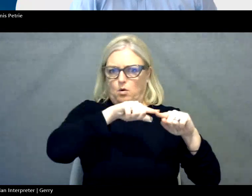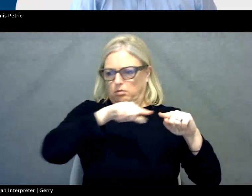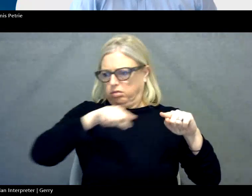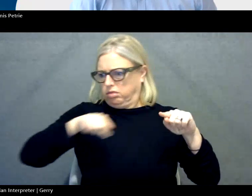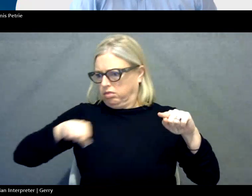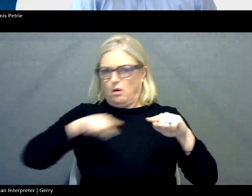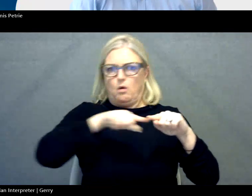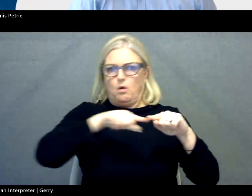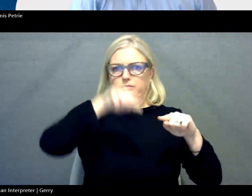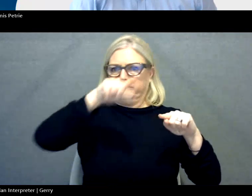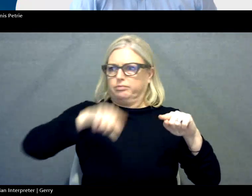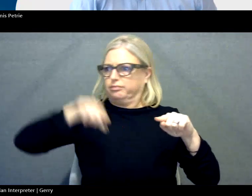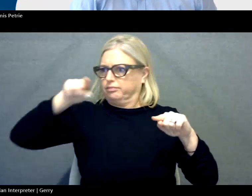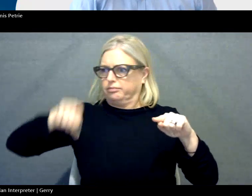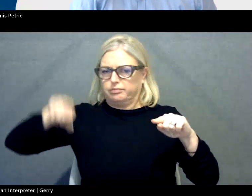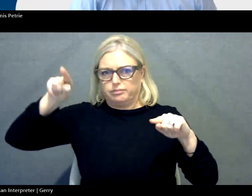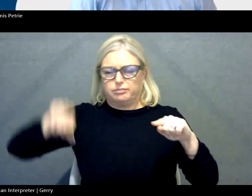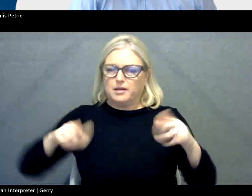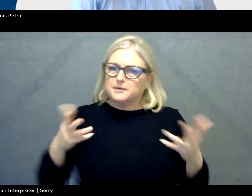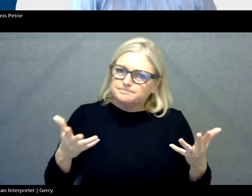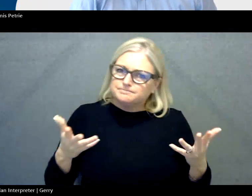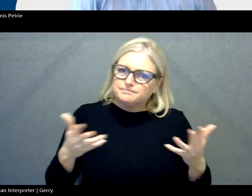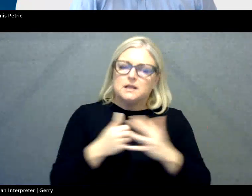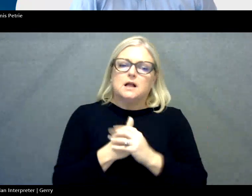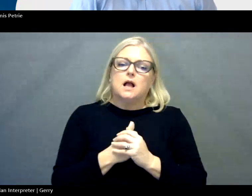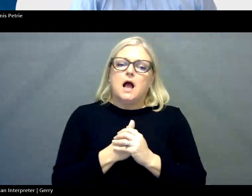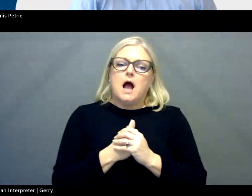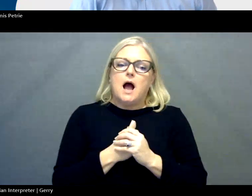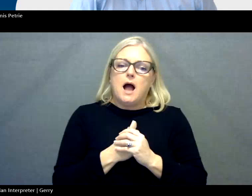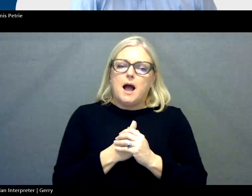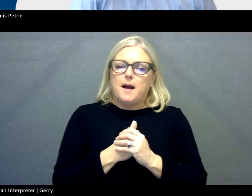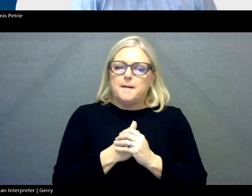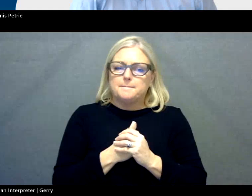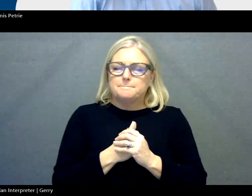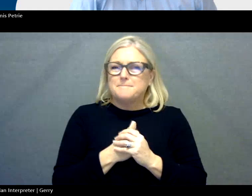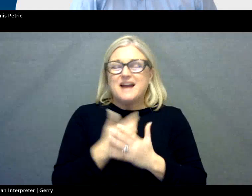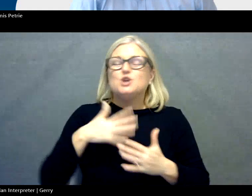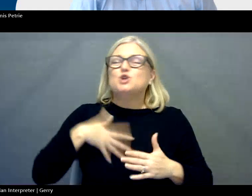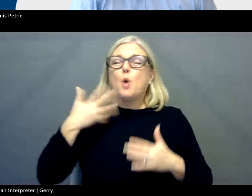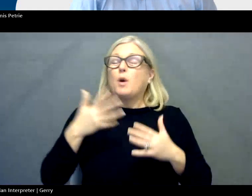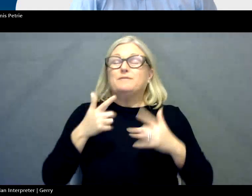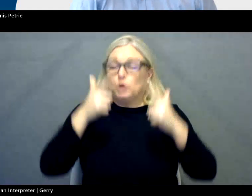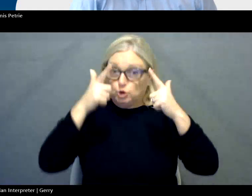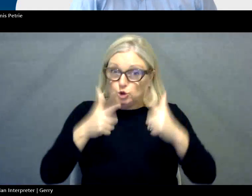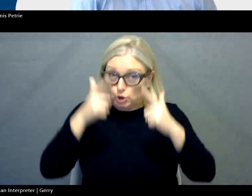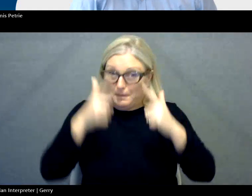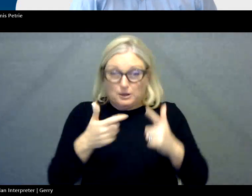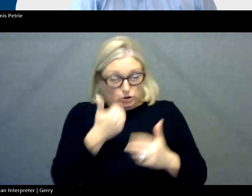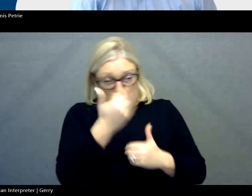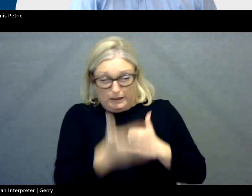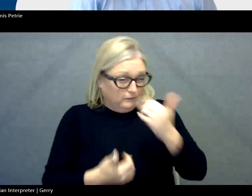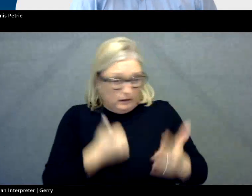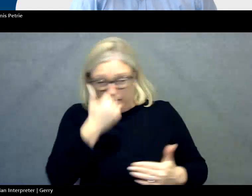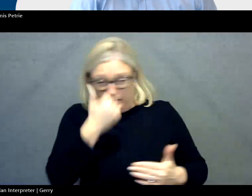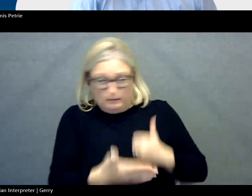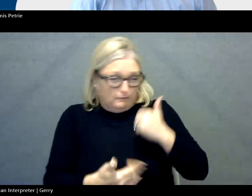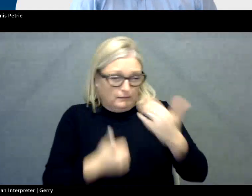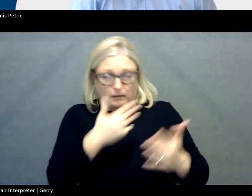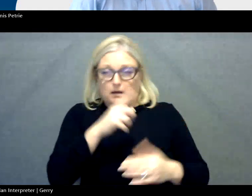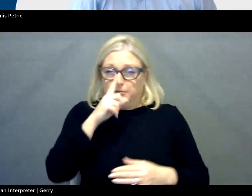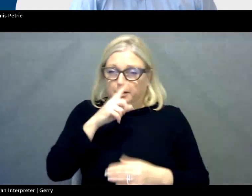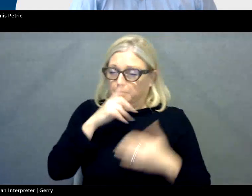out. So this is one reason why it may not be that suitable for individual measurement of their well-being over a short